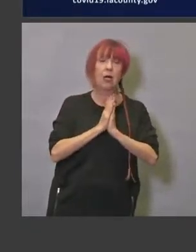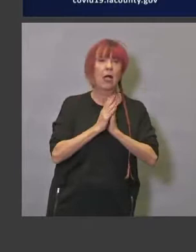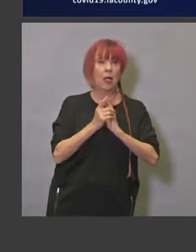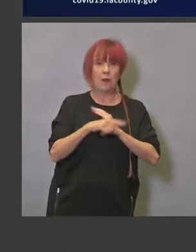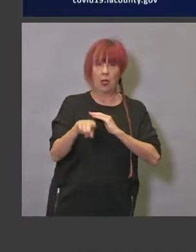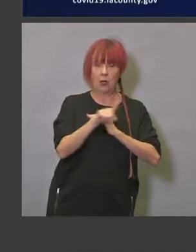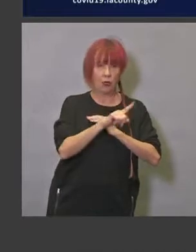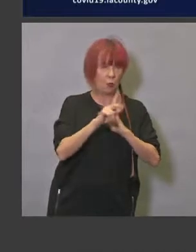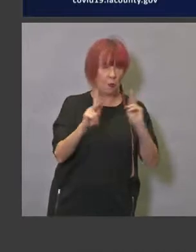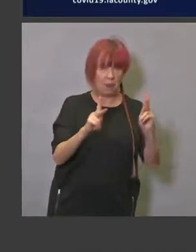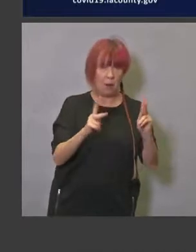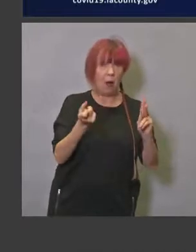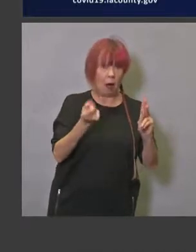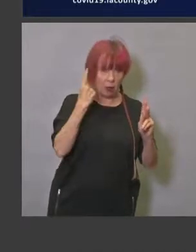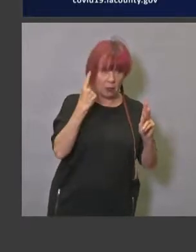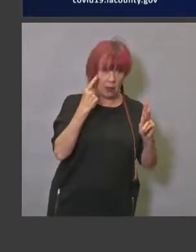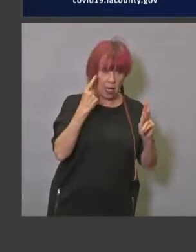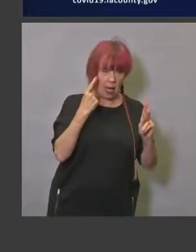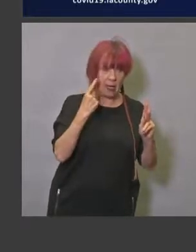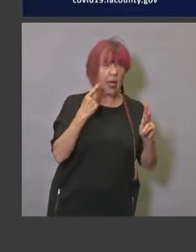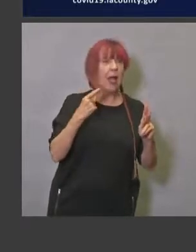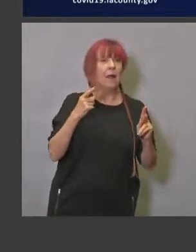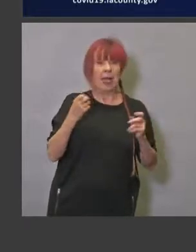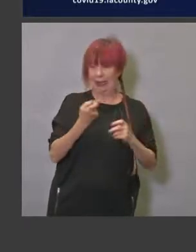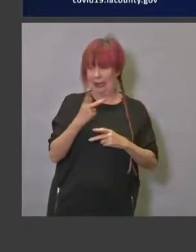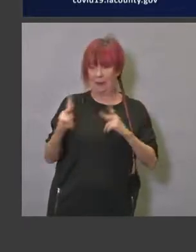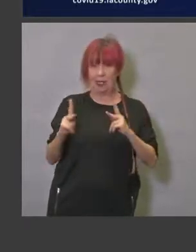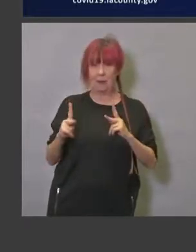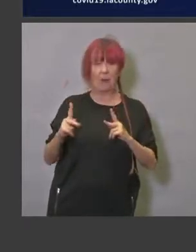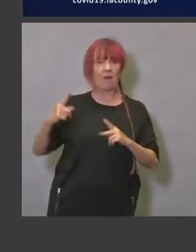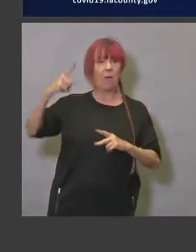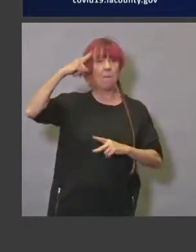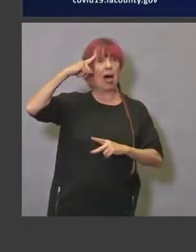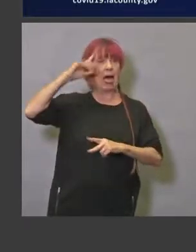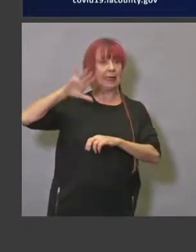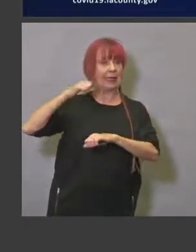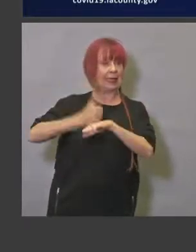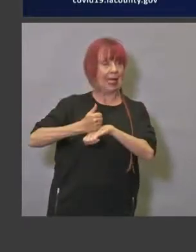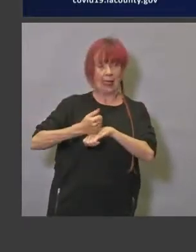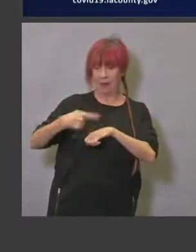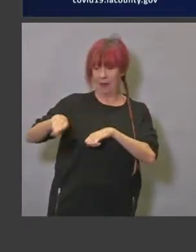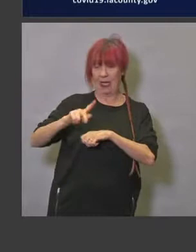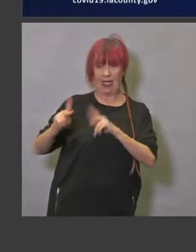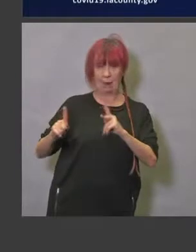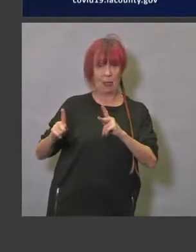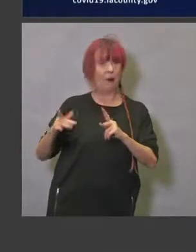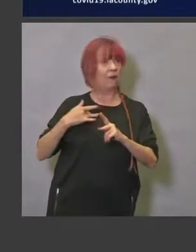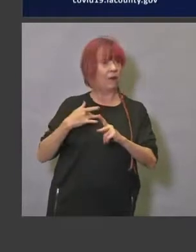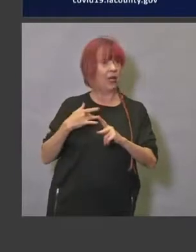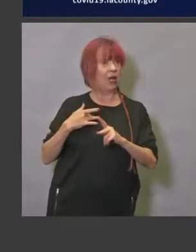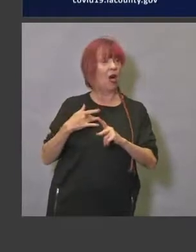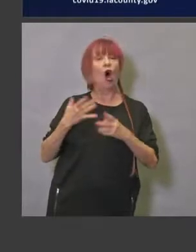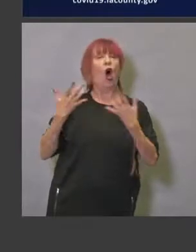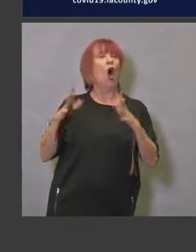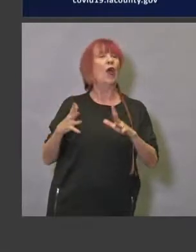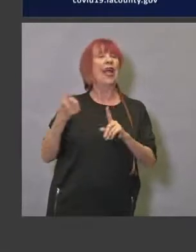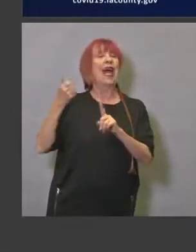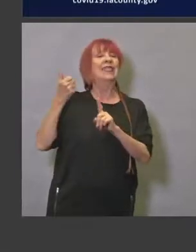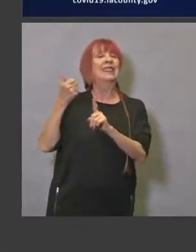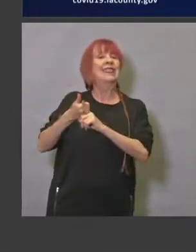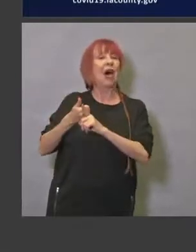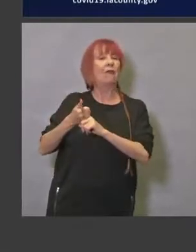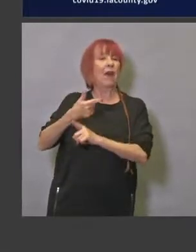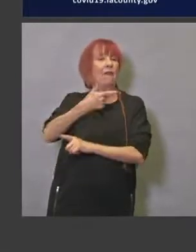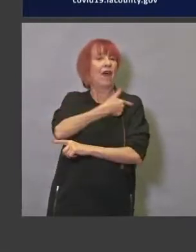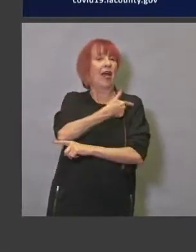people understand that there is a mindset that these people feel that they have been self-vaccinated because they've